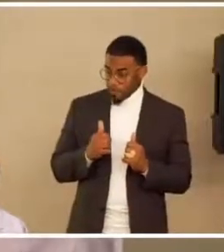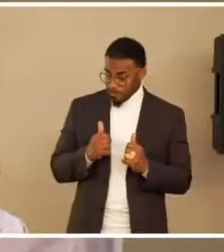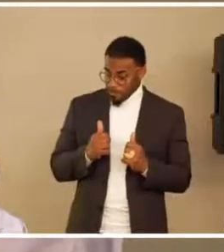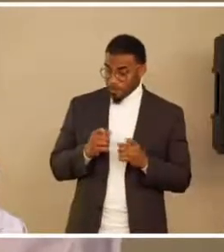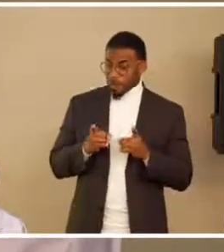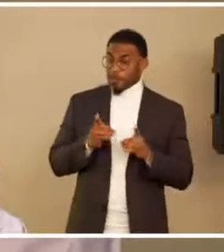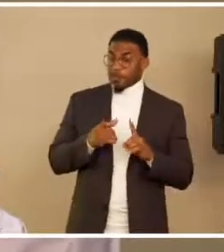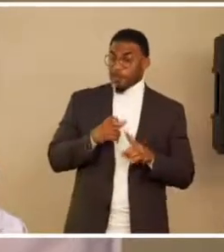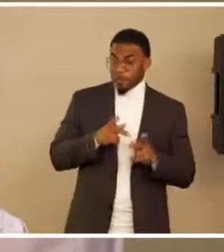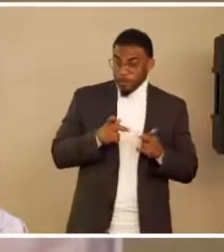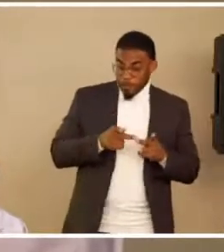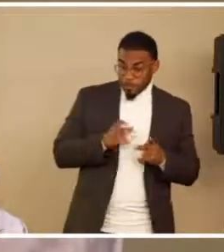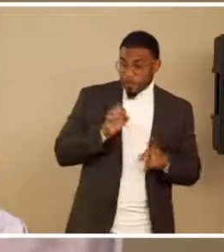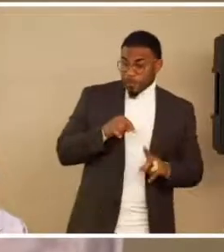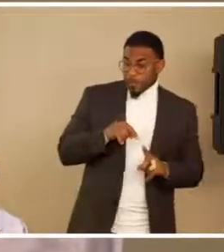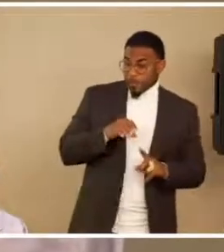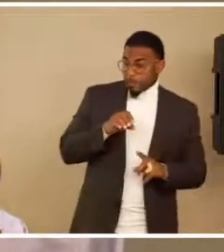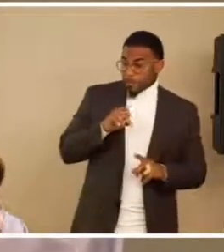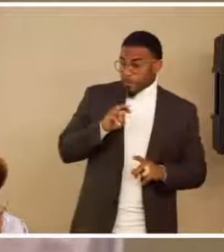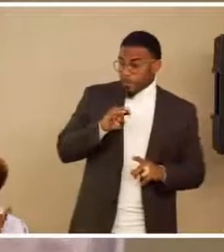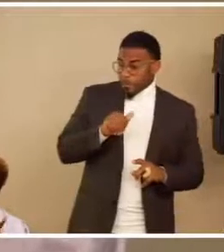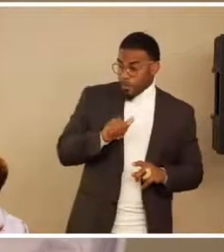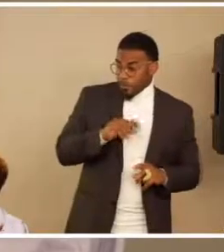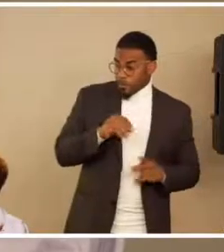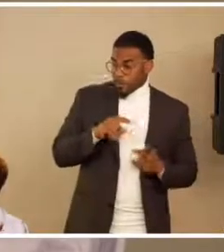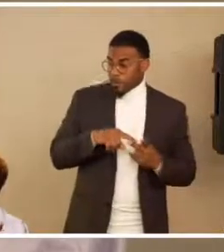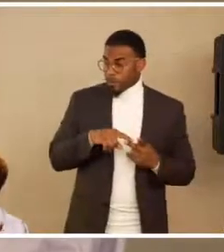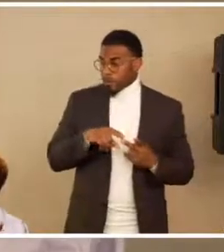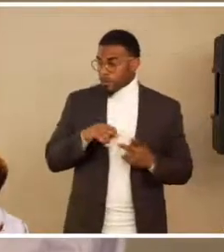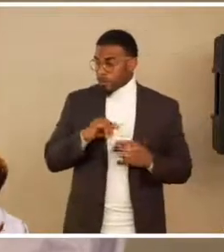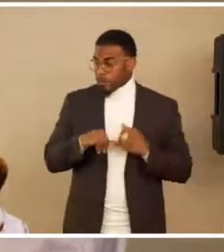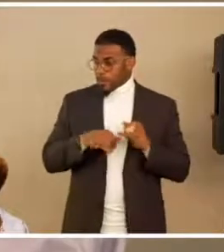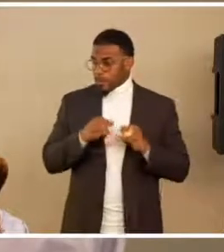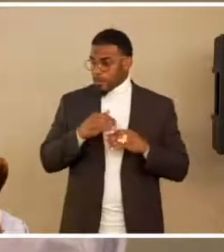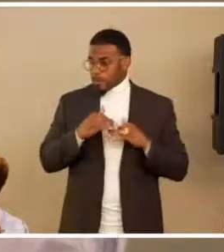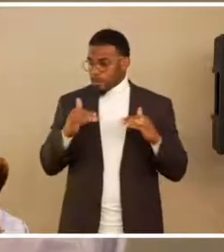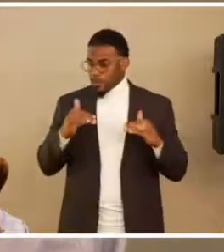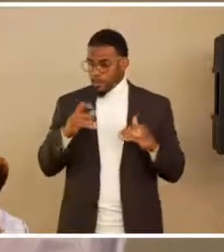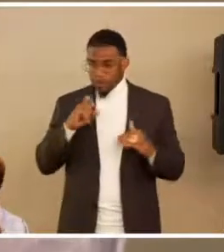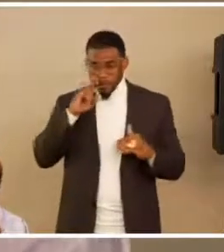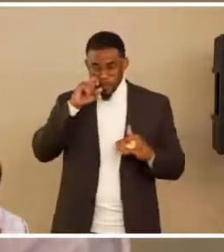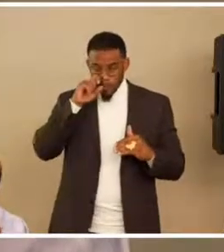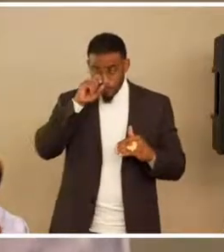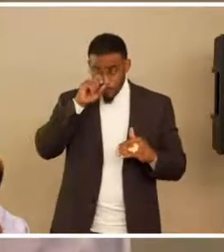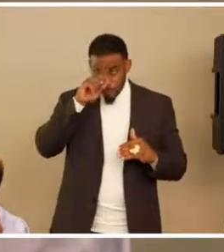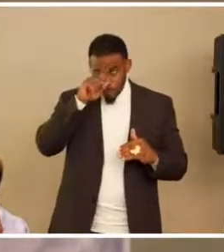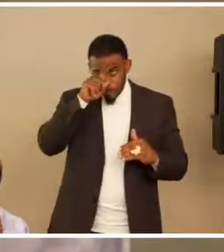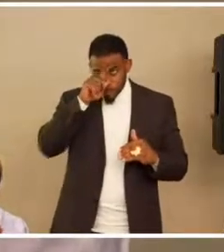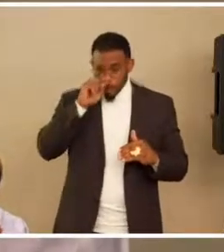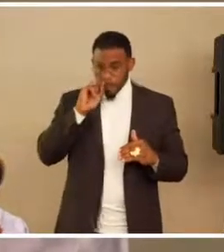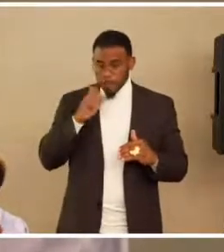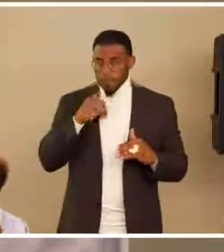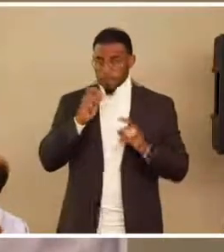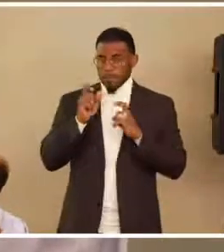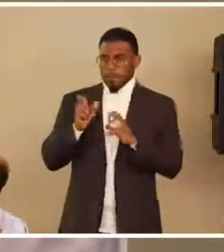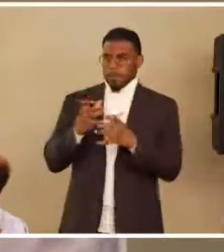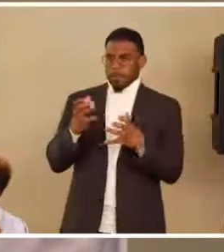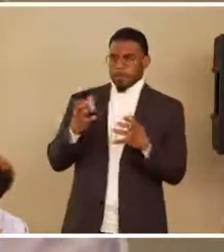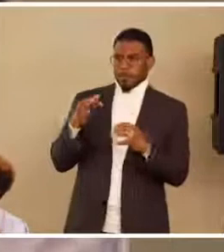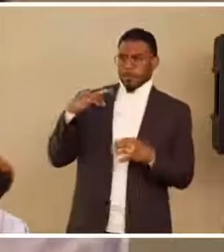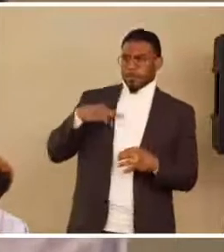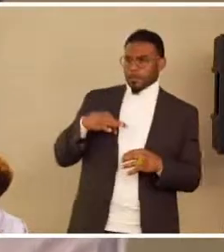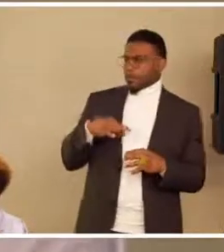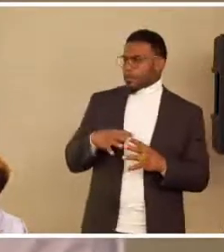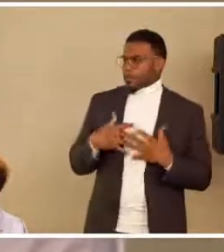strength the position of Omar on an international level. Because I really gave him